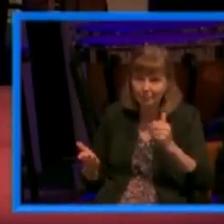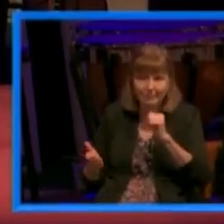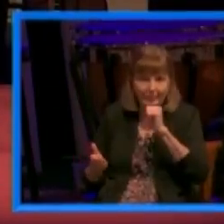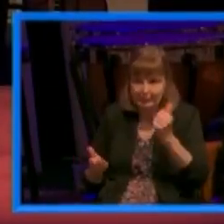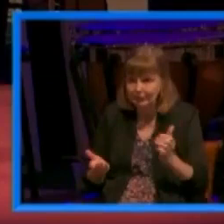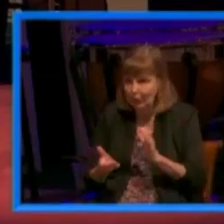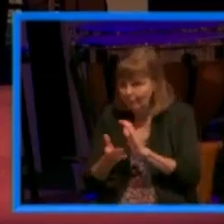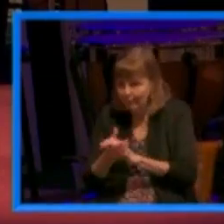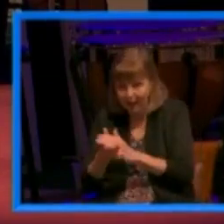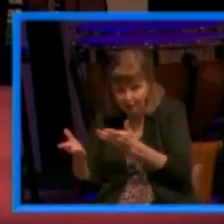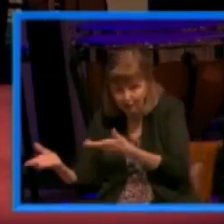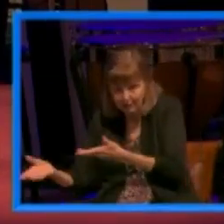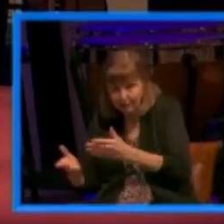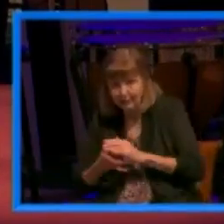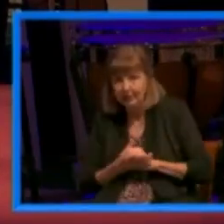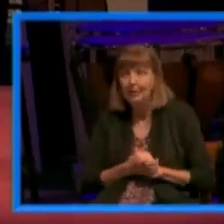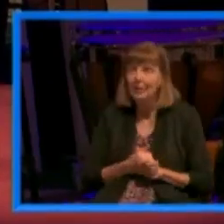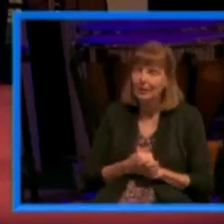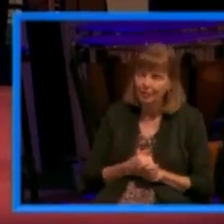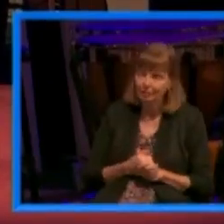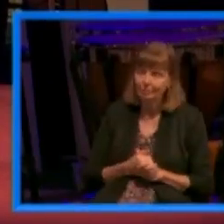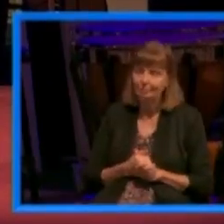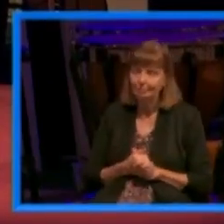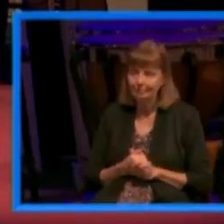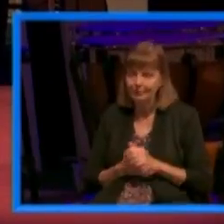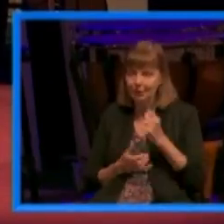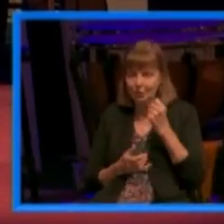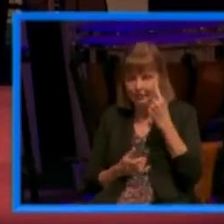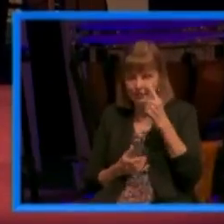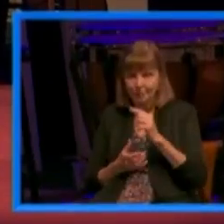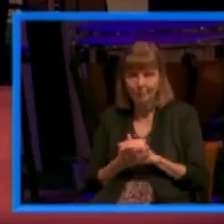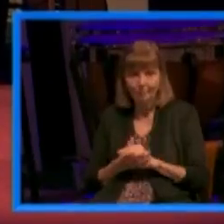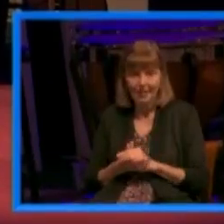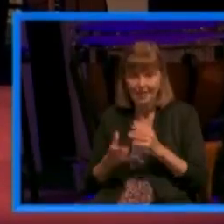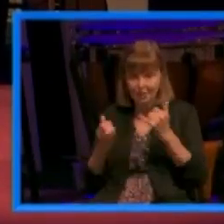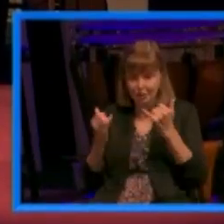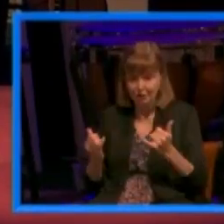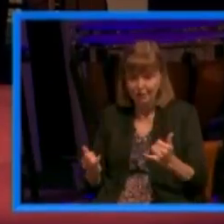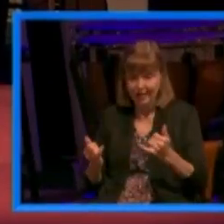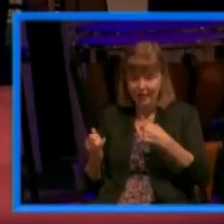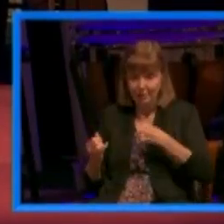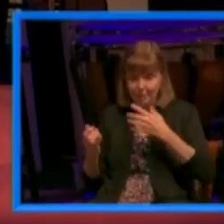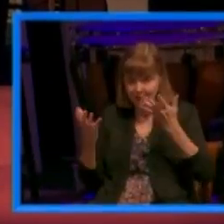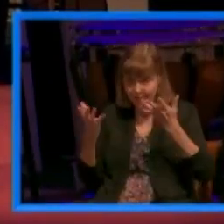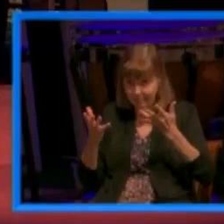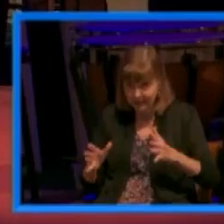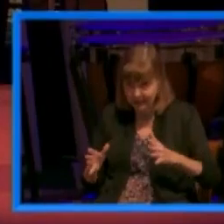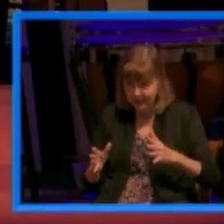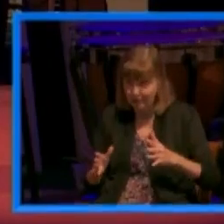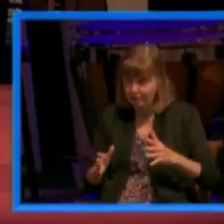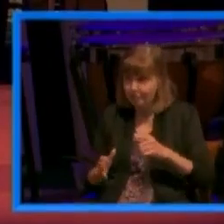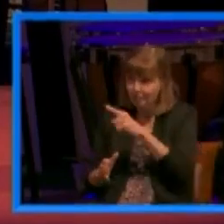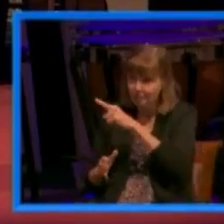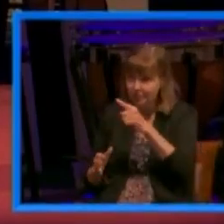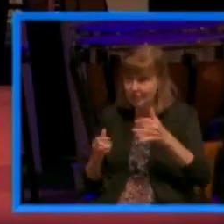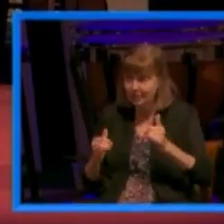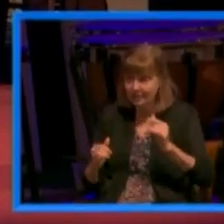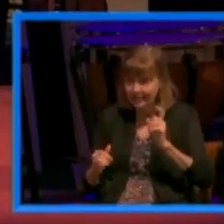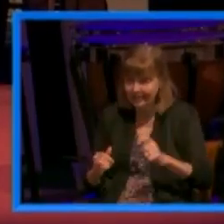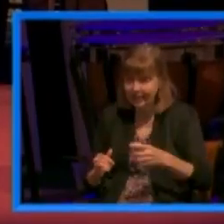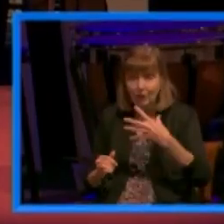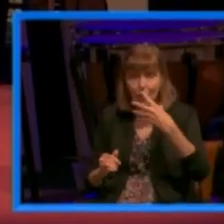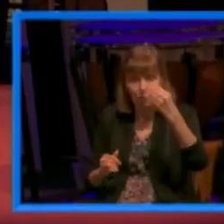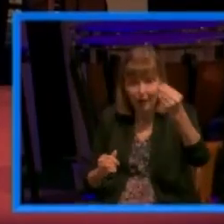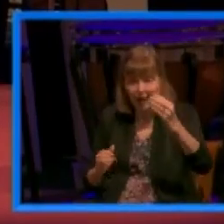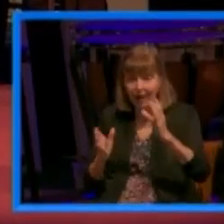this, and I don't want you to miss this. When I get done today, you still got to go live the Christian life. And so the question we